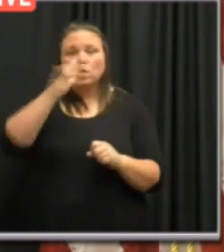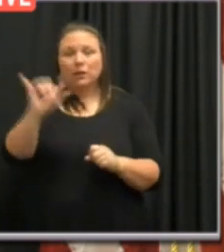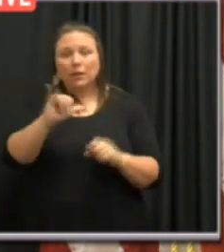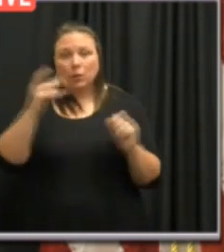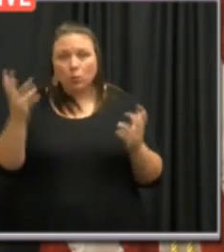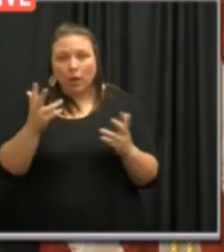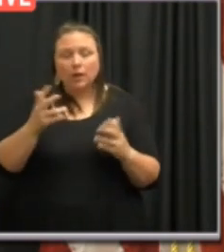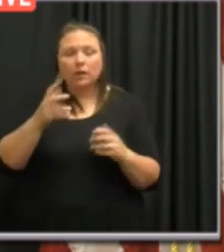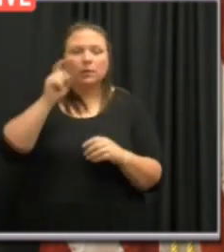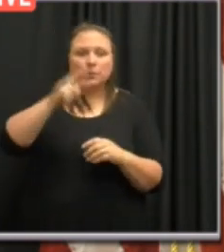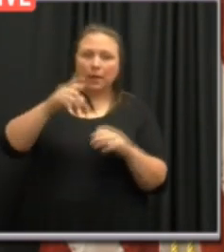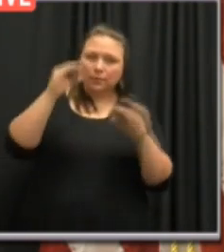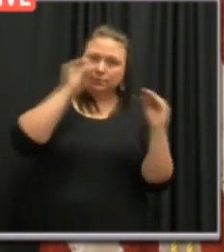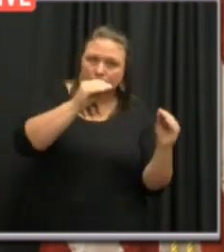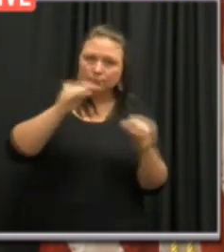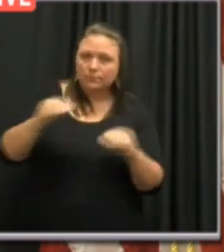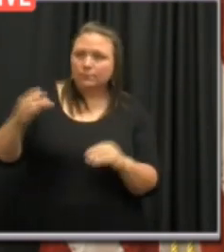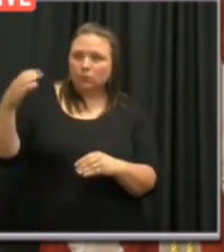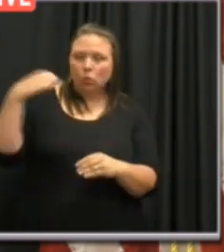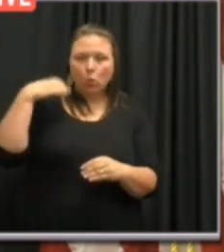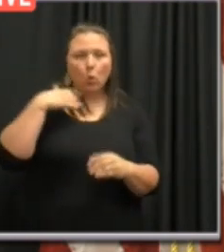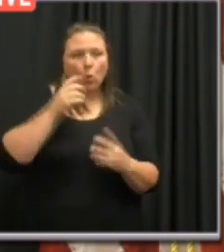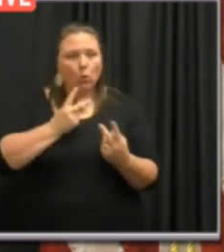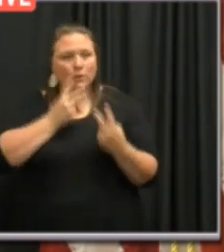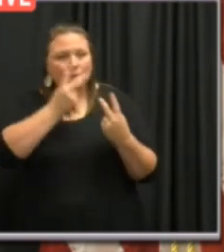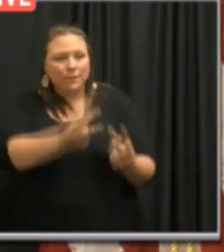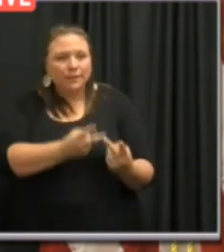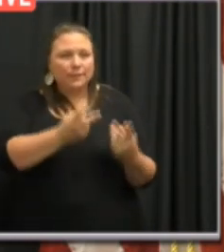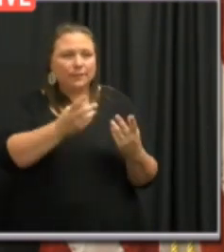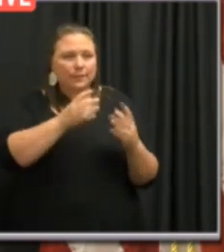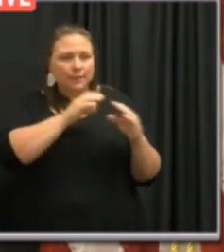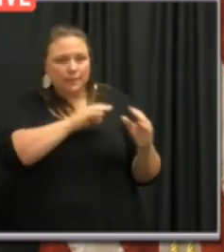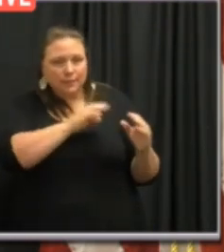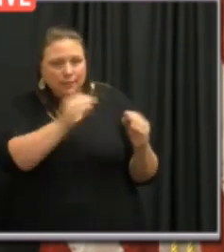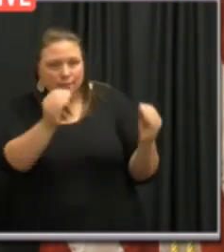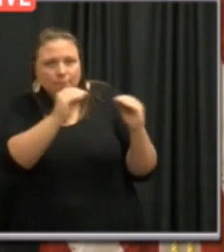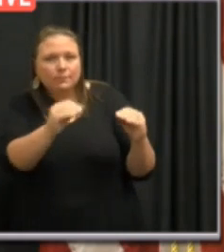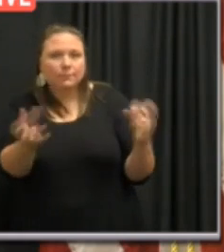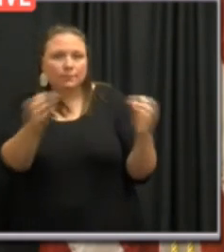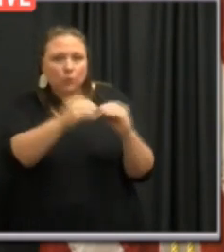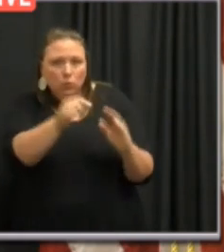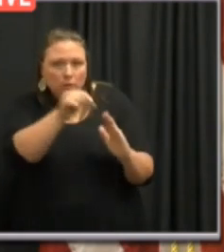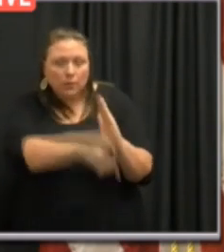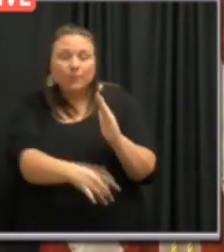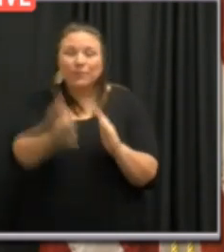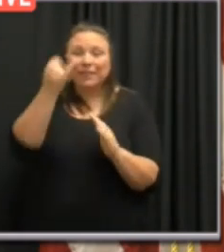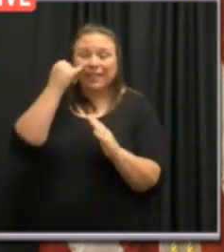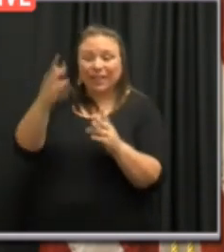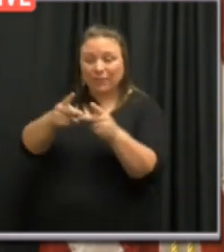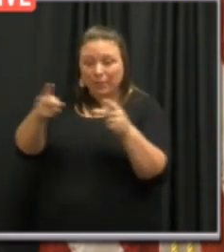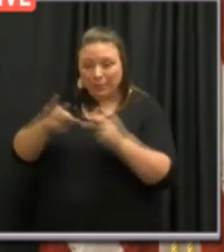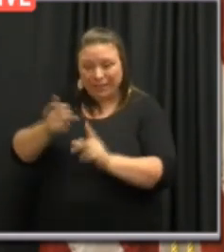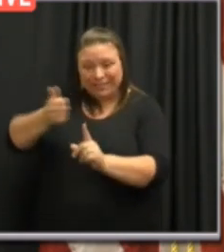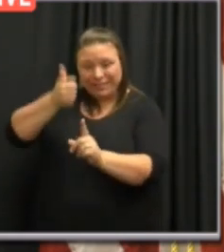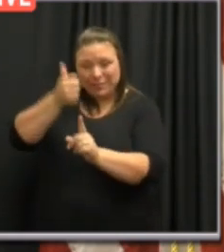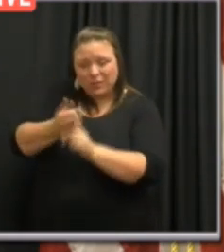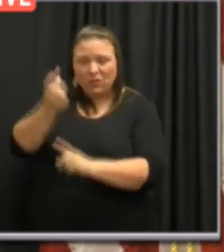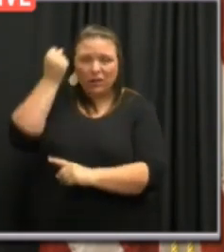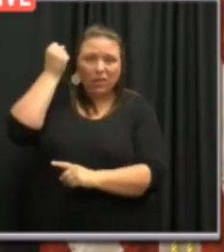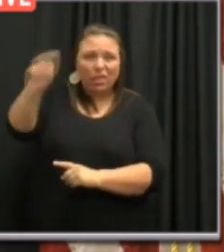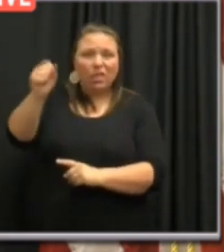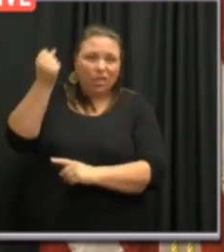some coaching, and there's going to be some visits in doing that. Should a venue